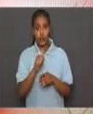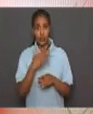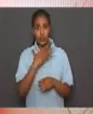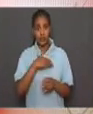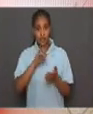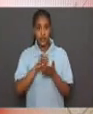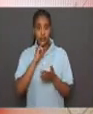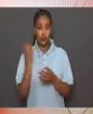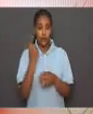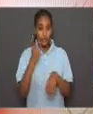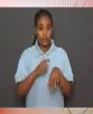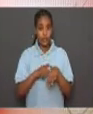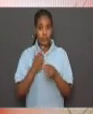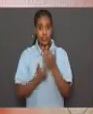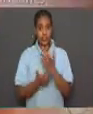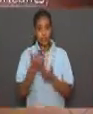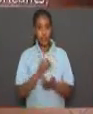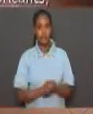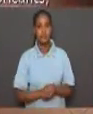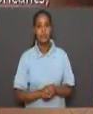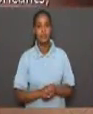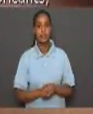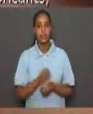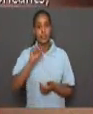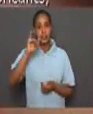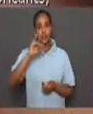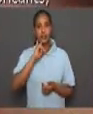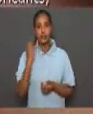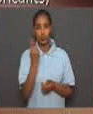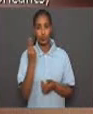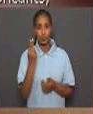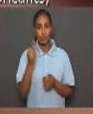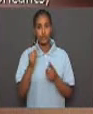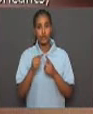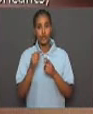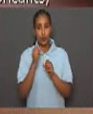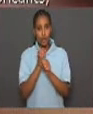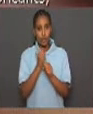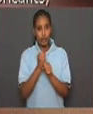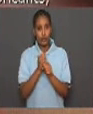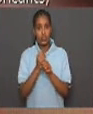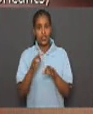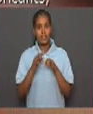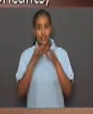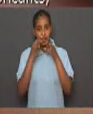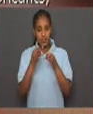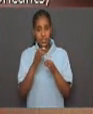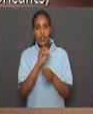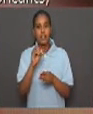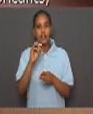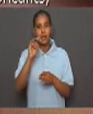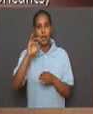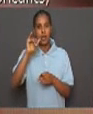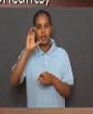element that is often discussed. Silicon is used to construct transistors